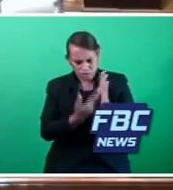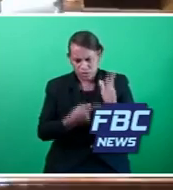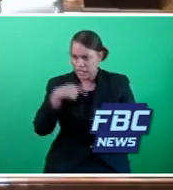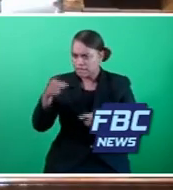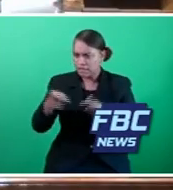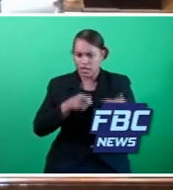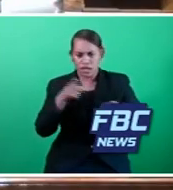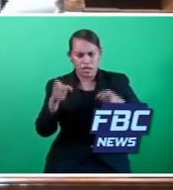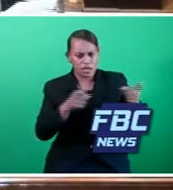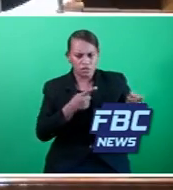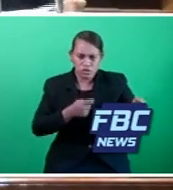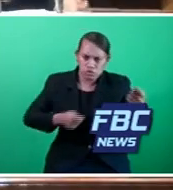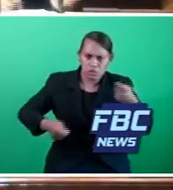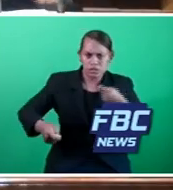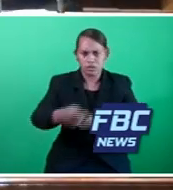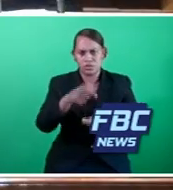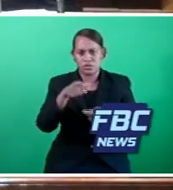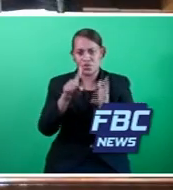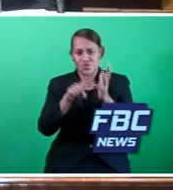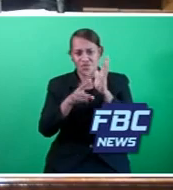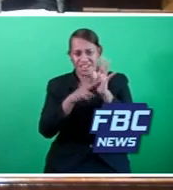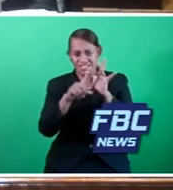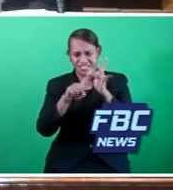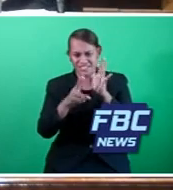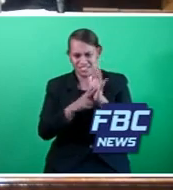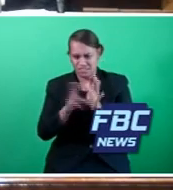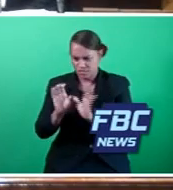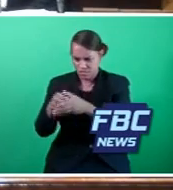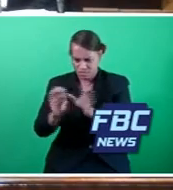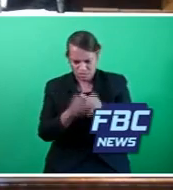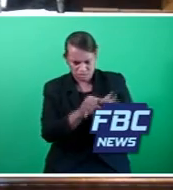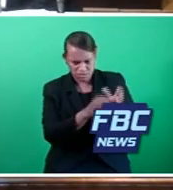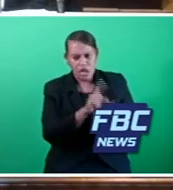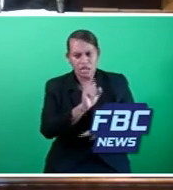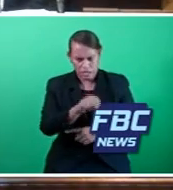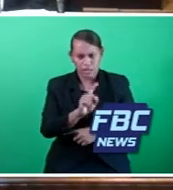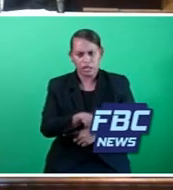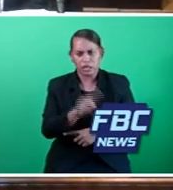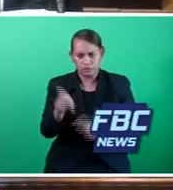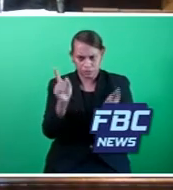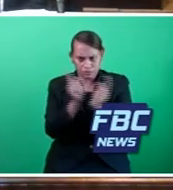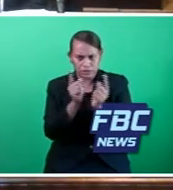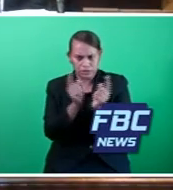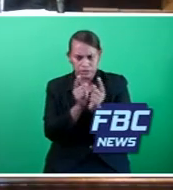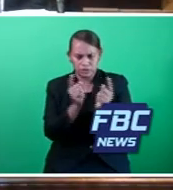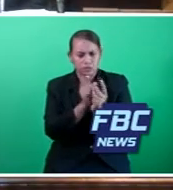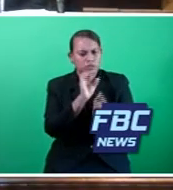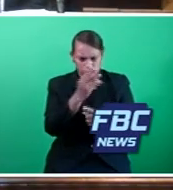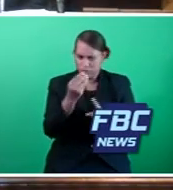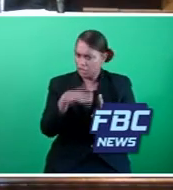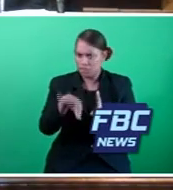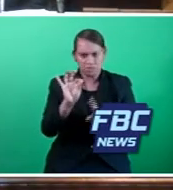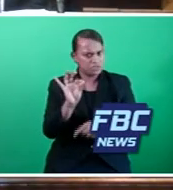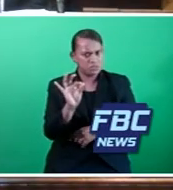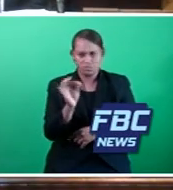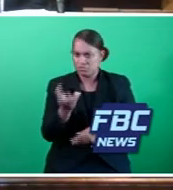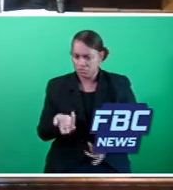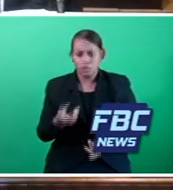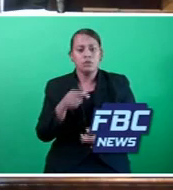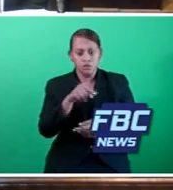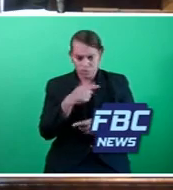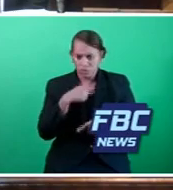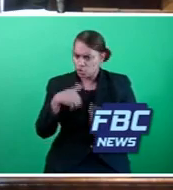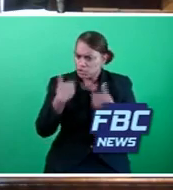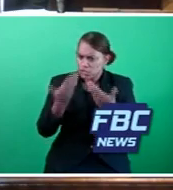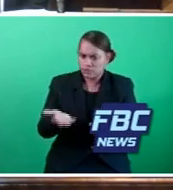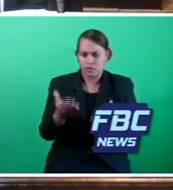part of the process. They attended some meetings they did not attend. So they were given equal opportunity to come and make their views